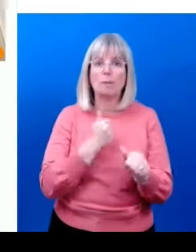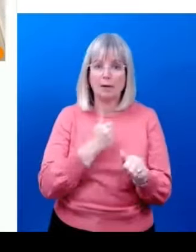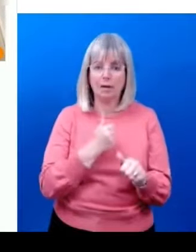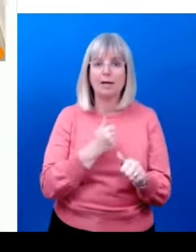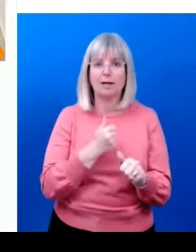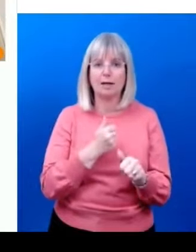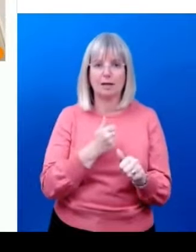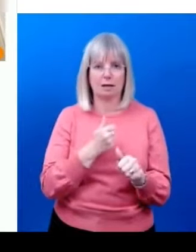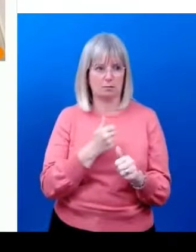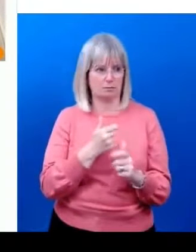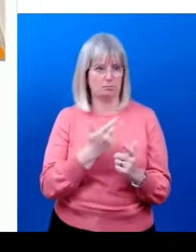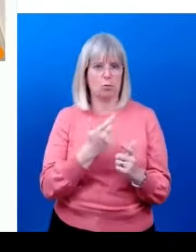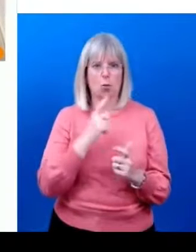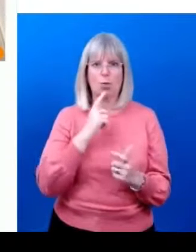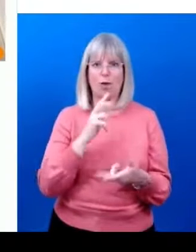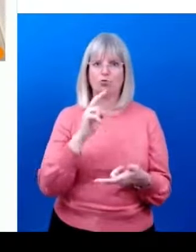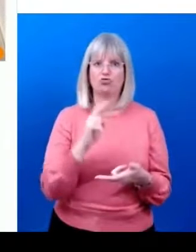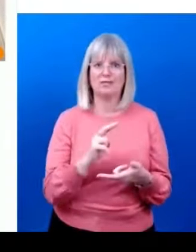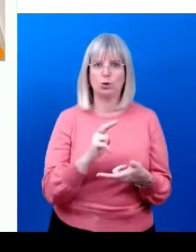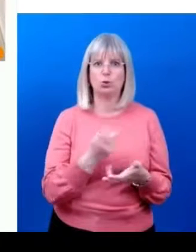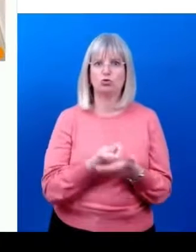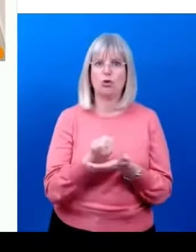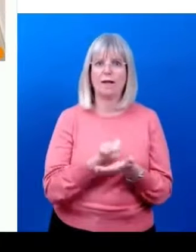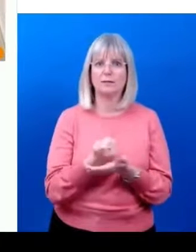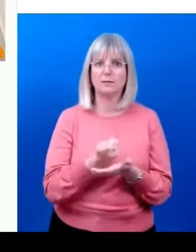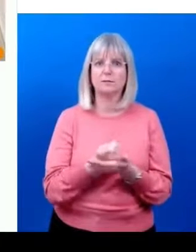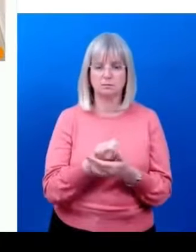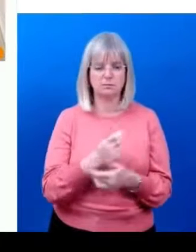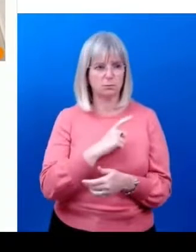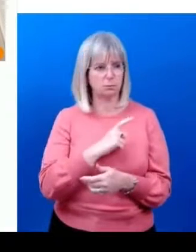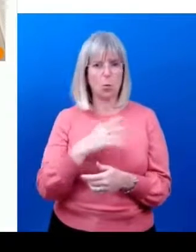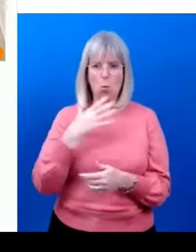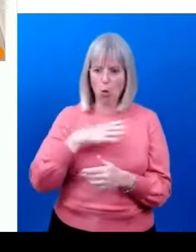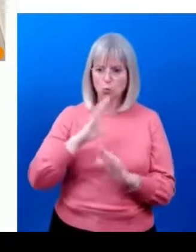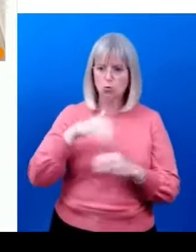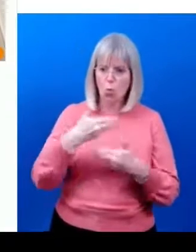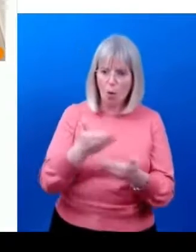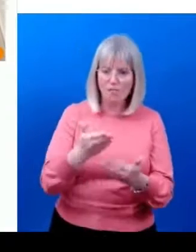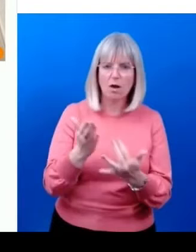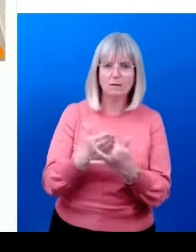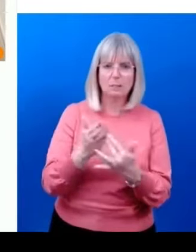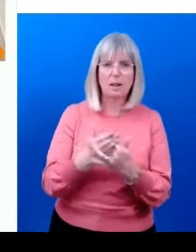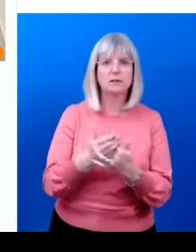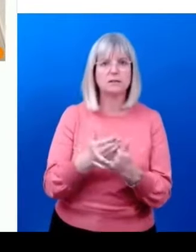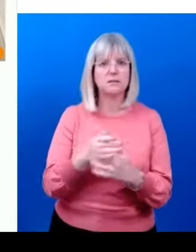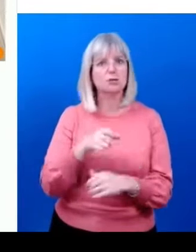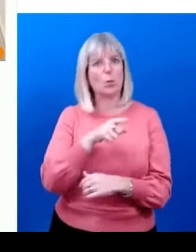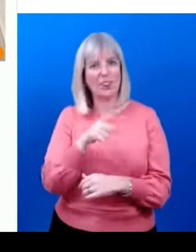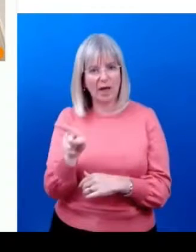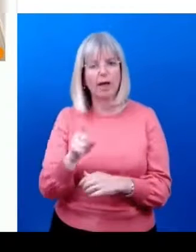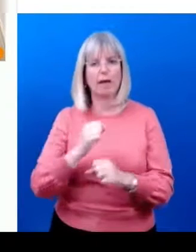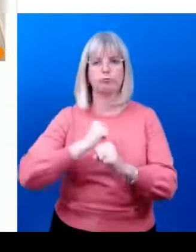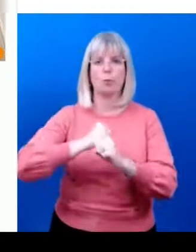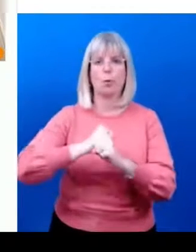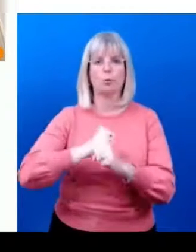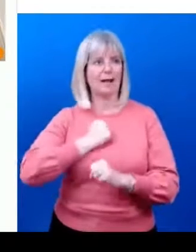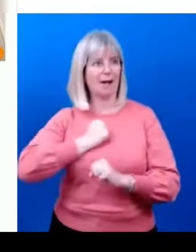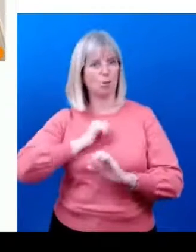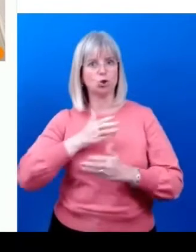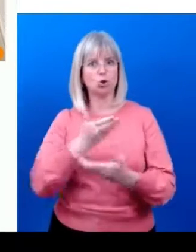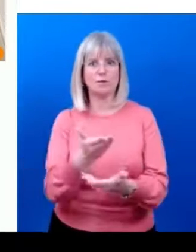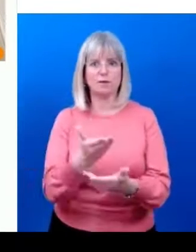because we want to help them to be accessible, and they give us a shout out. So, it works for everybody. I think